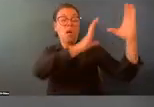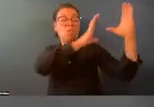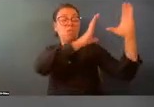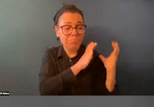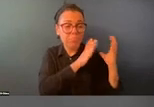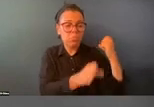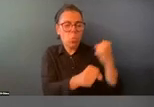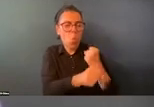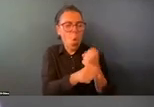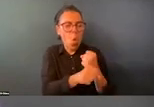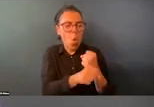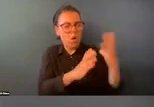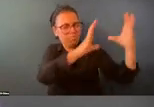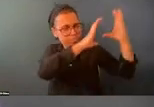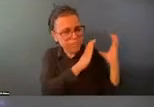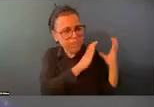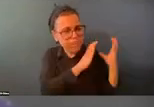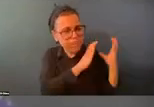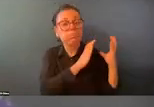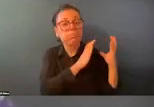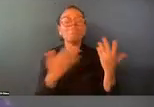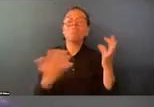And also